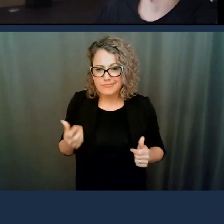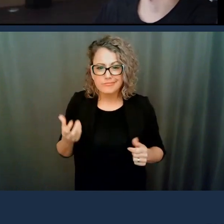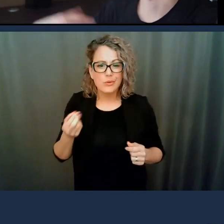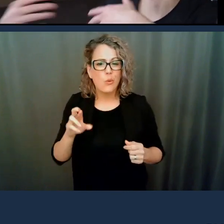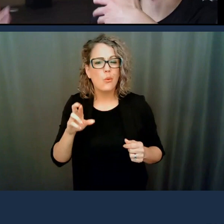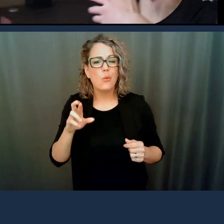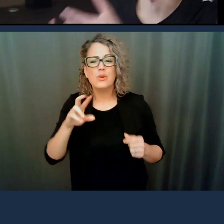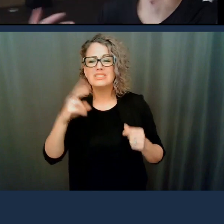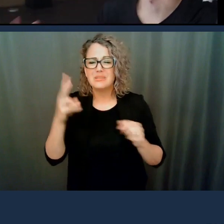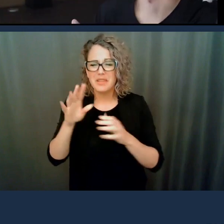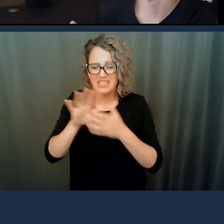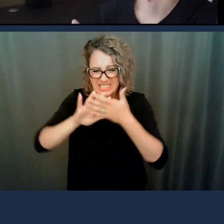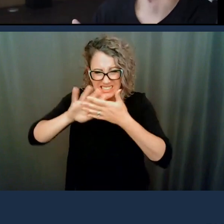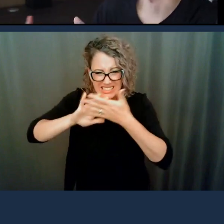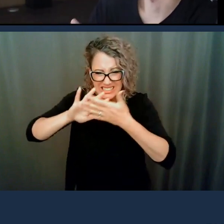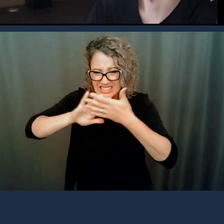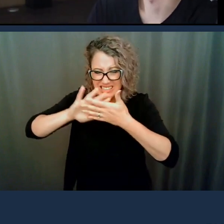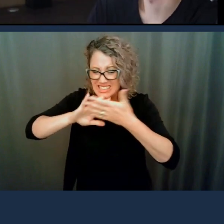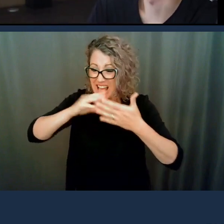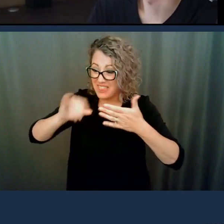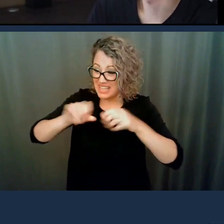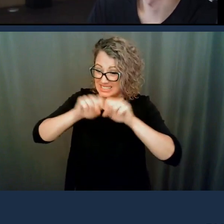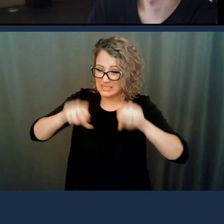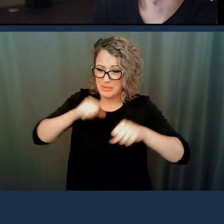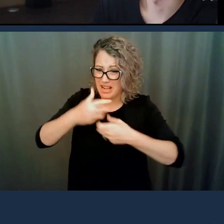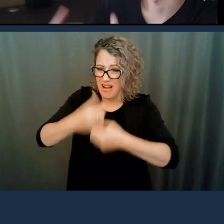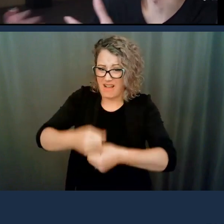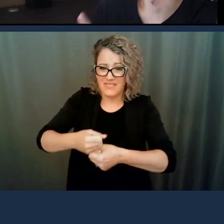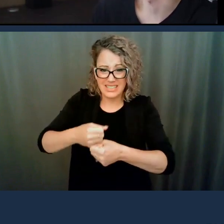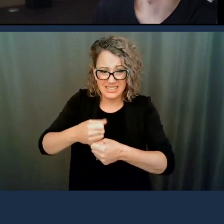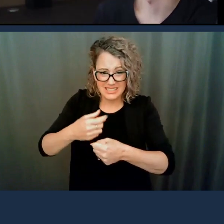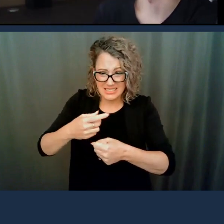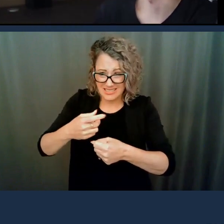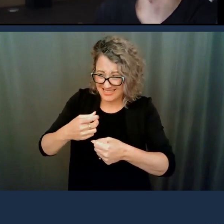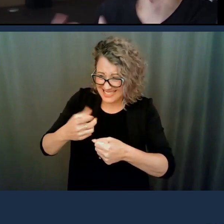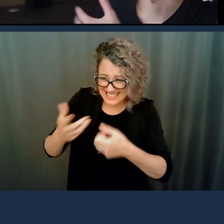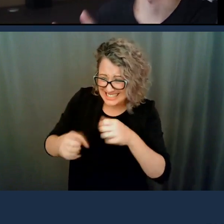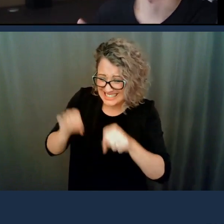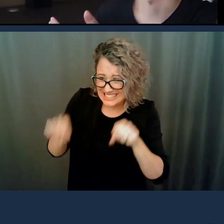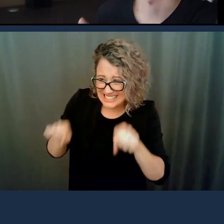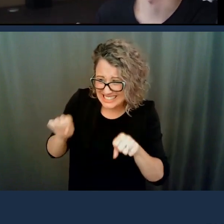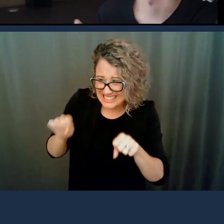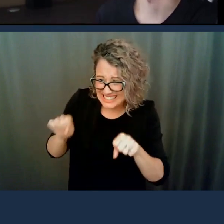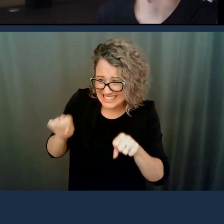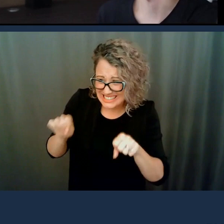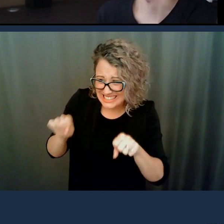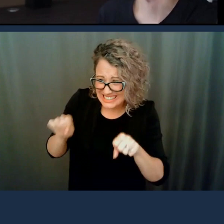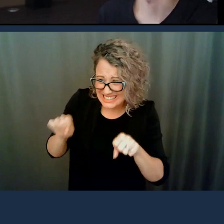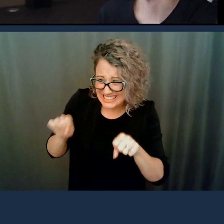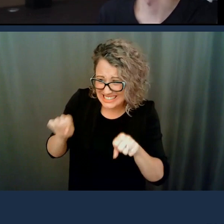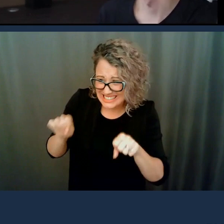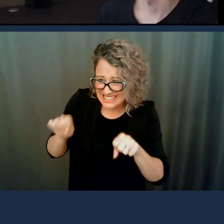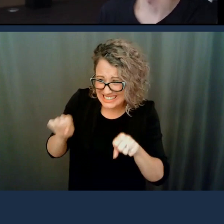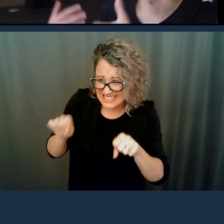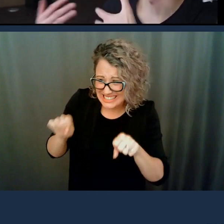we don't have as high a confidence that this is who they say they are. And then the agent can kind of take over and act based on what they feel.